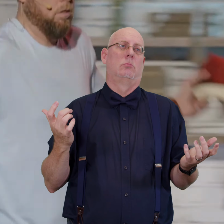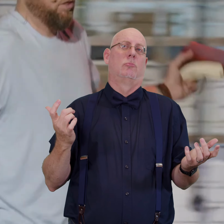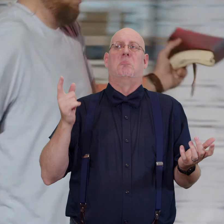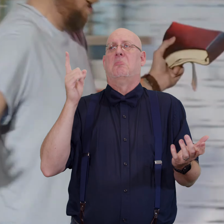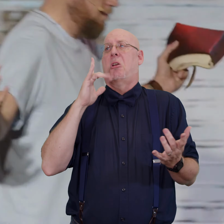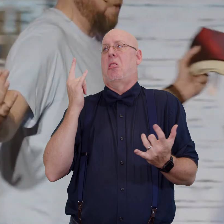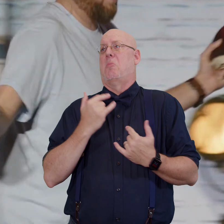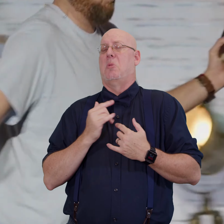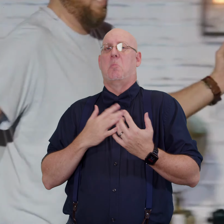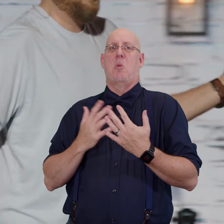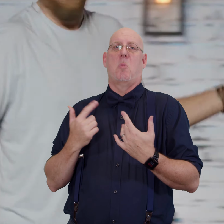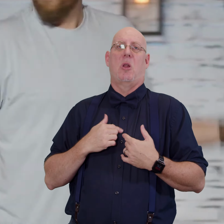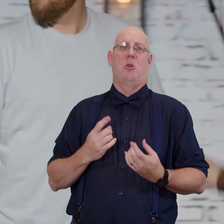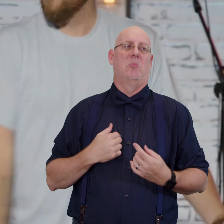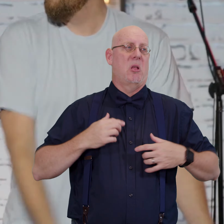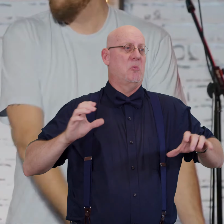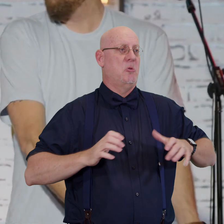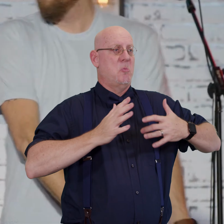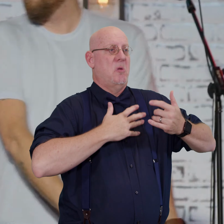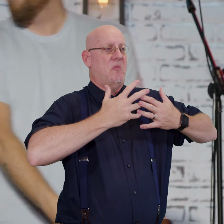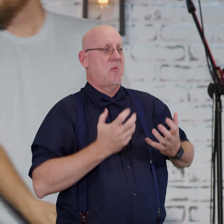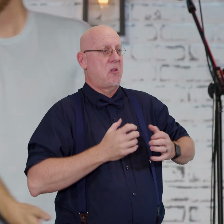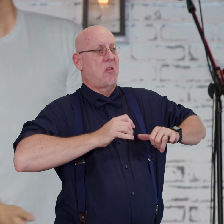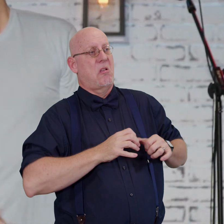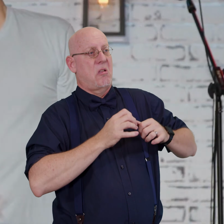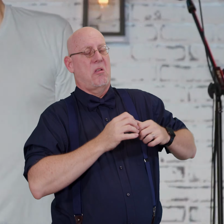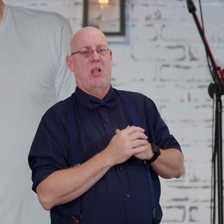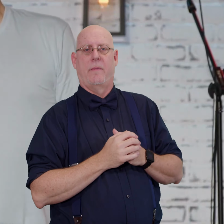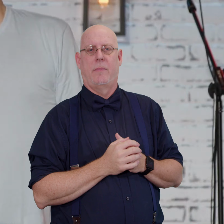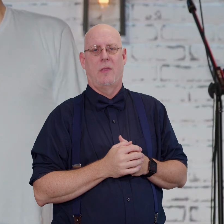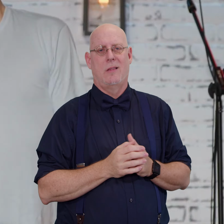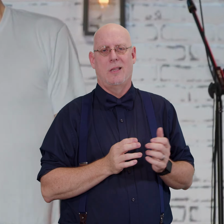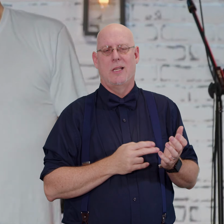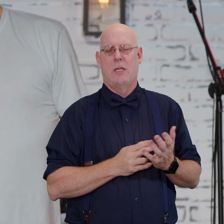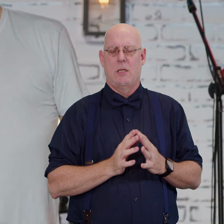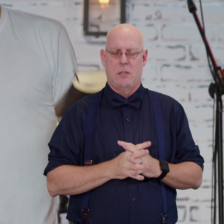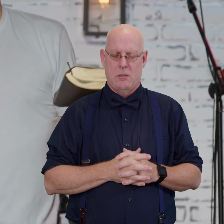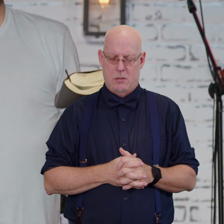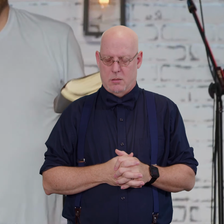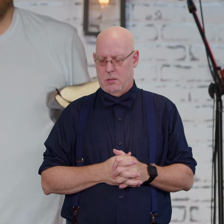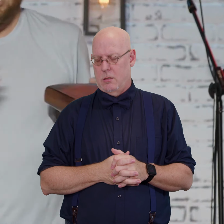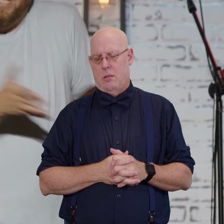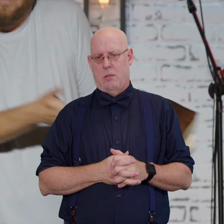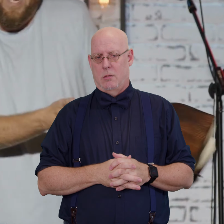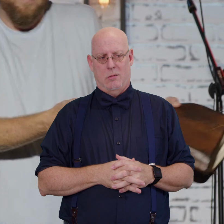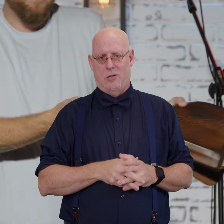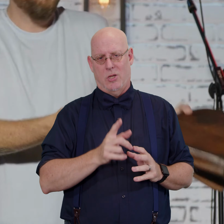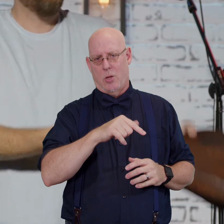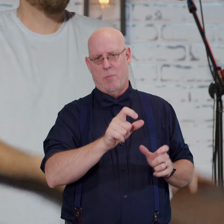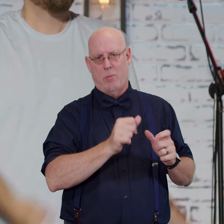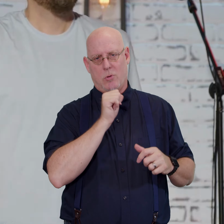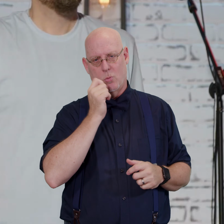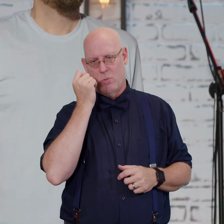hey, God loves me no matter what I do. I'm just gonna do what I wanna do. And quite honestly, like, those are hearts that don't get